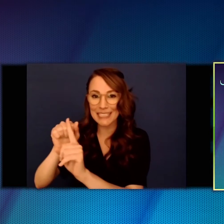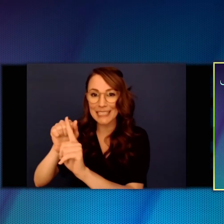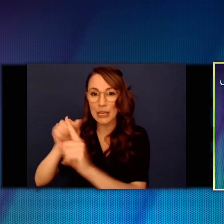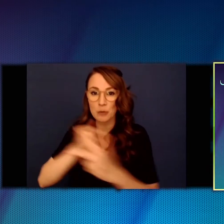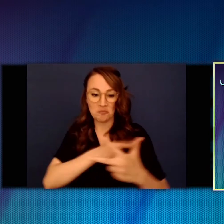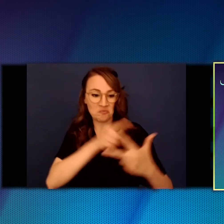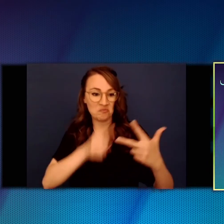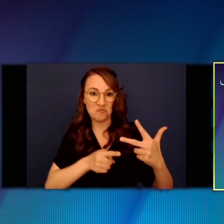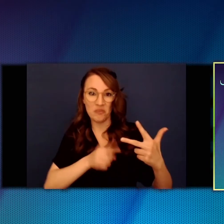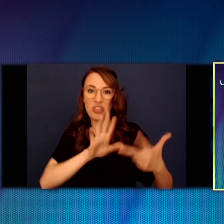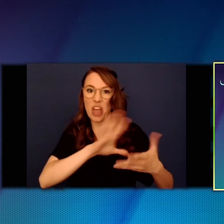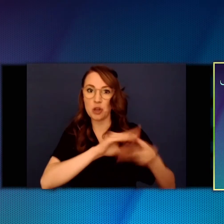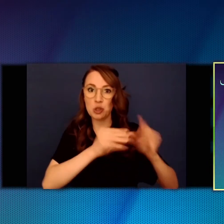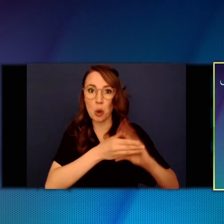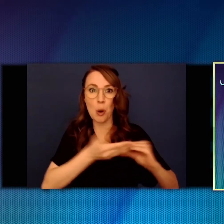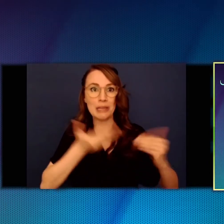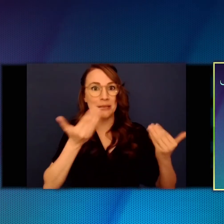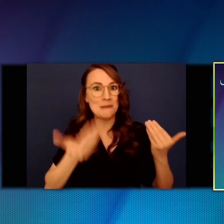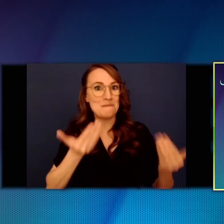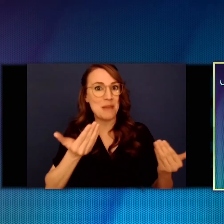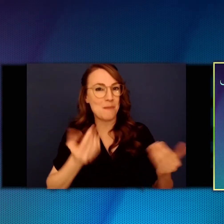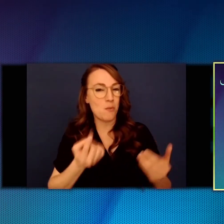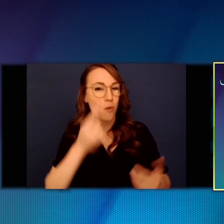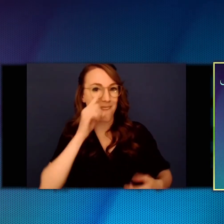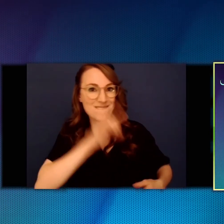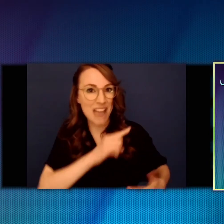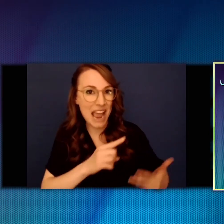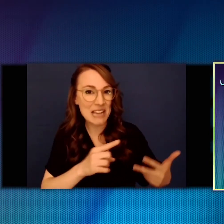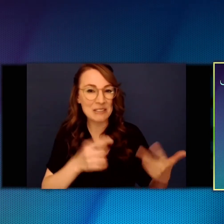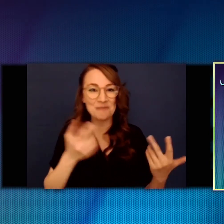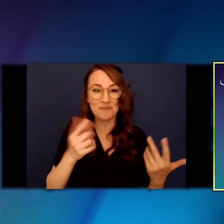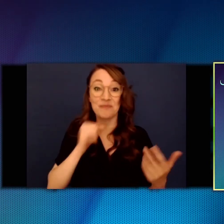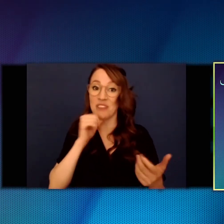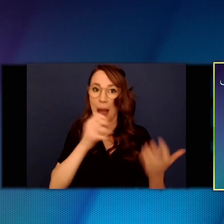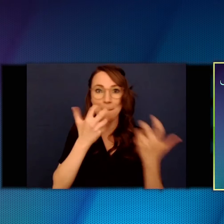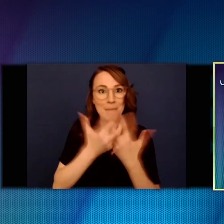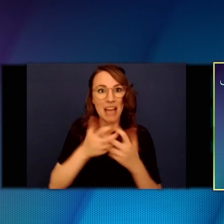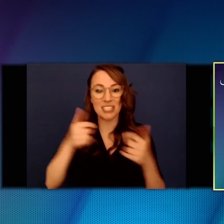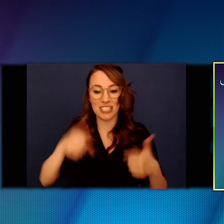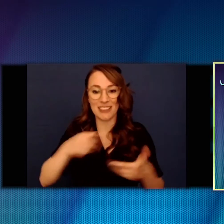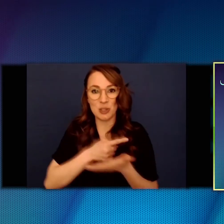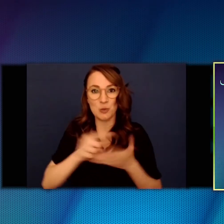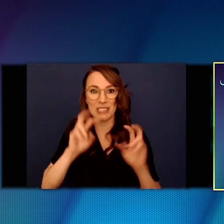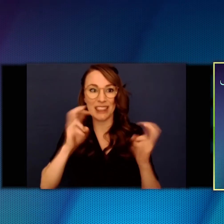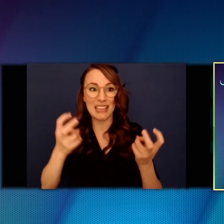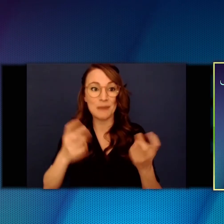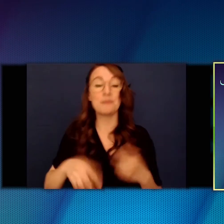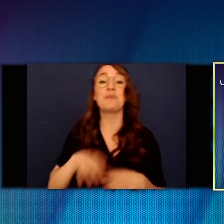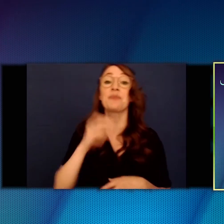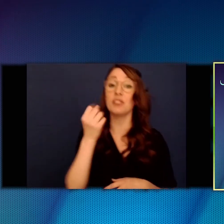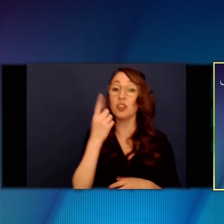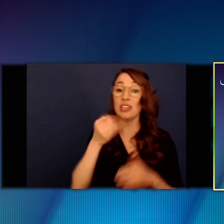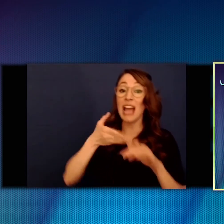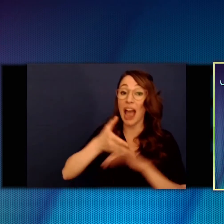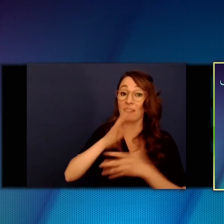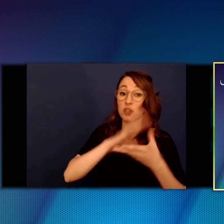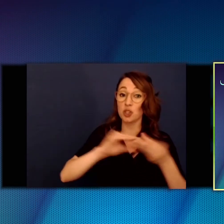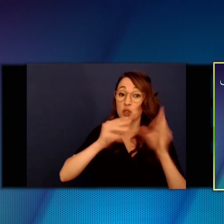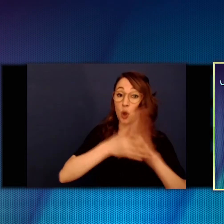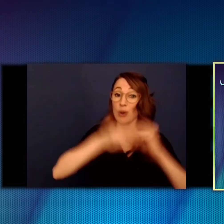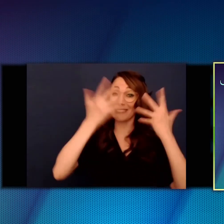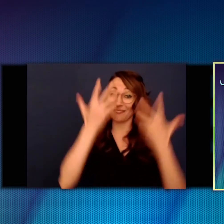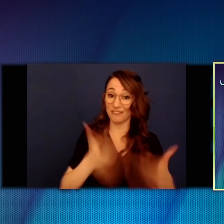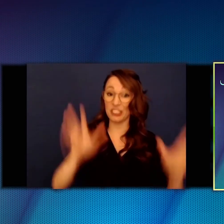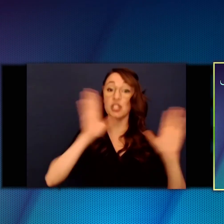theme. You, our virtual audience, will use the poll function that will come up after the stories are told to